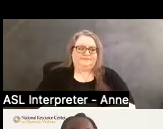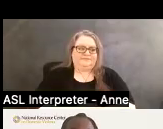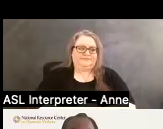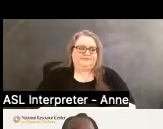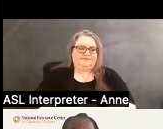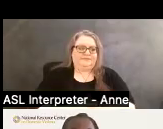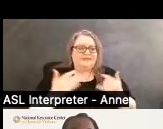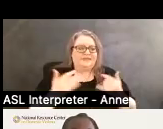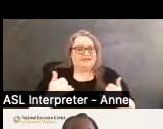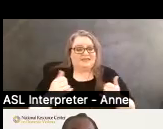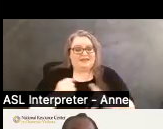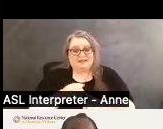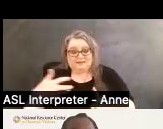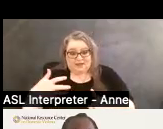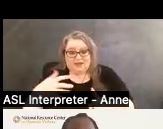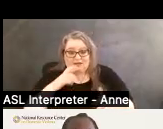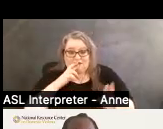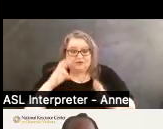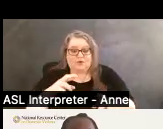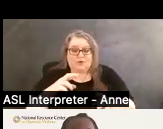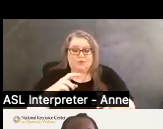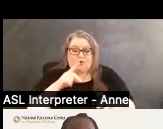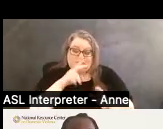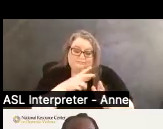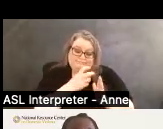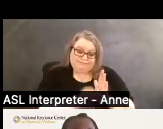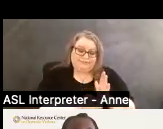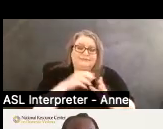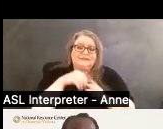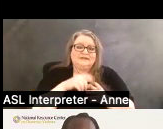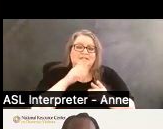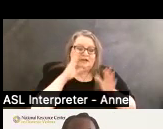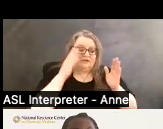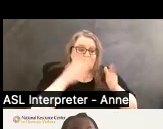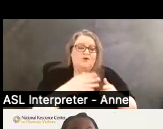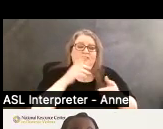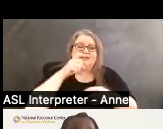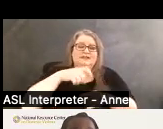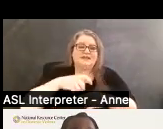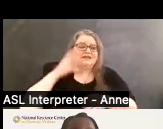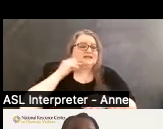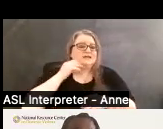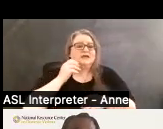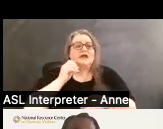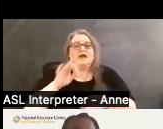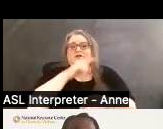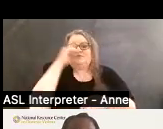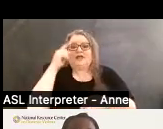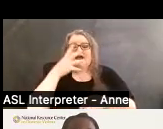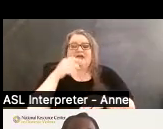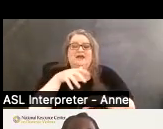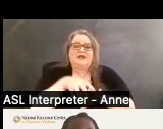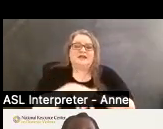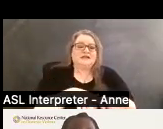This expanded report took a deeper dive into the needs and experiences of Black, Indigenous,